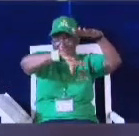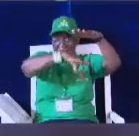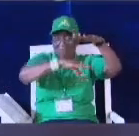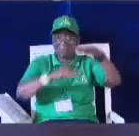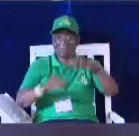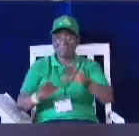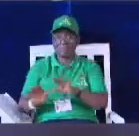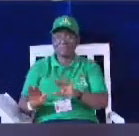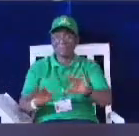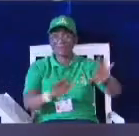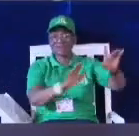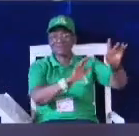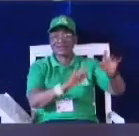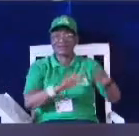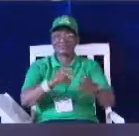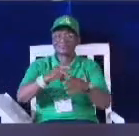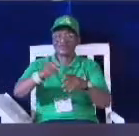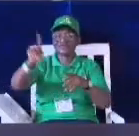Rivers Province 4.